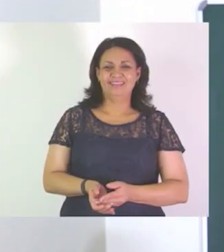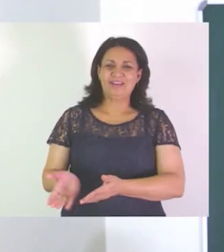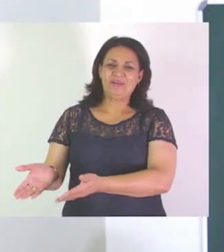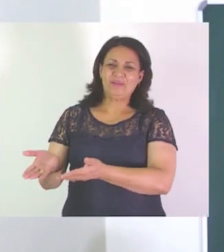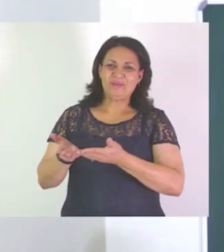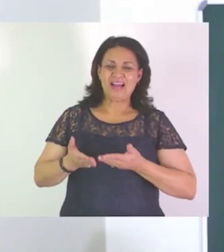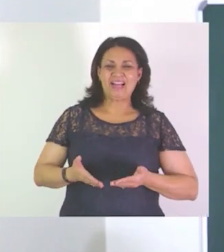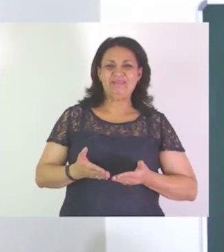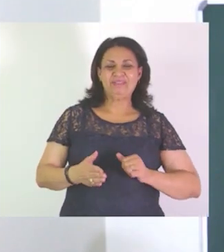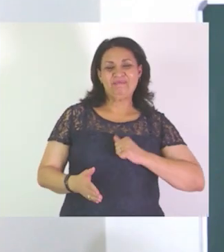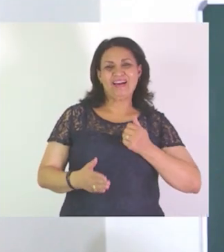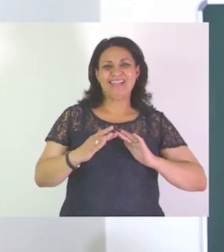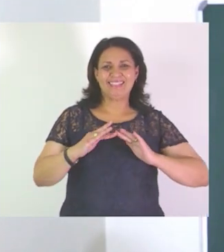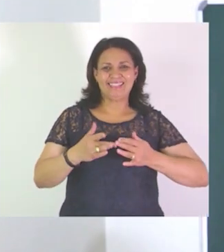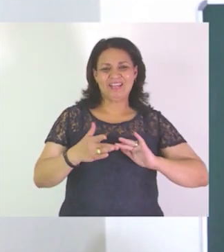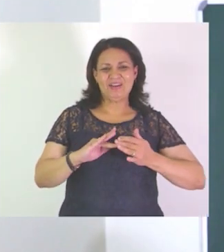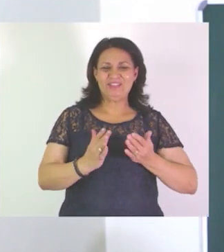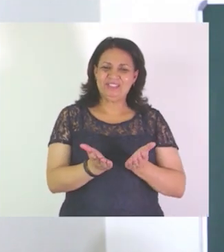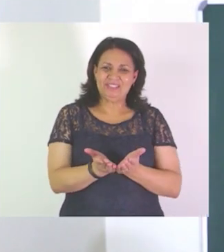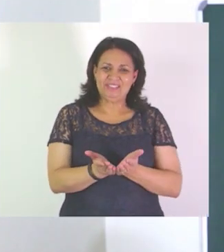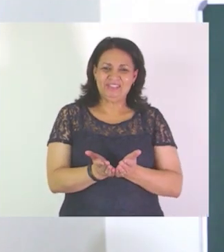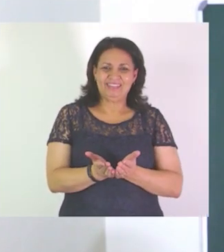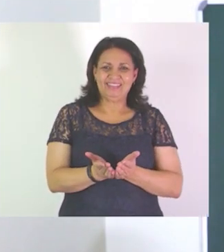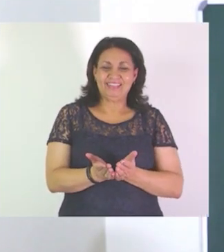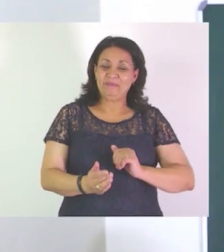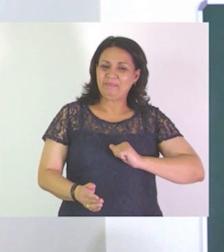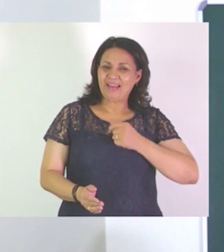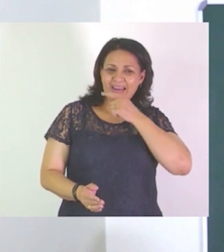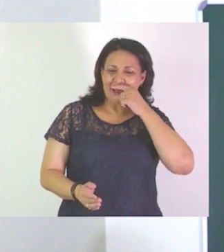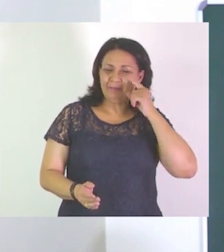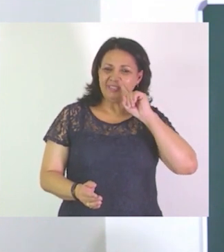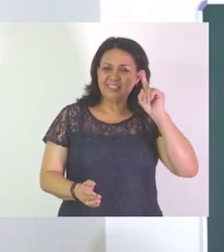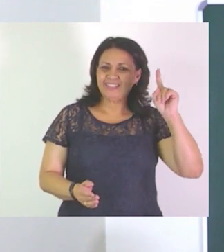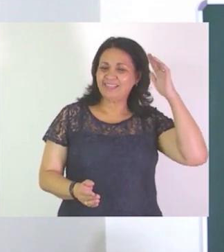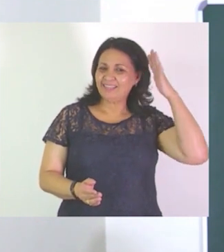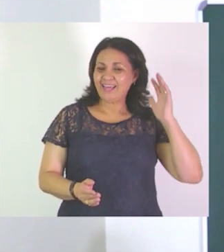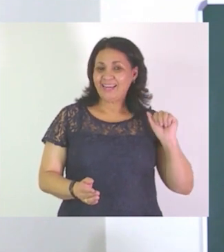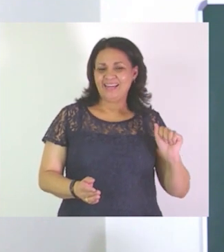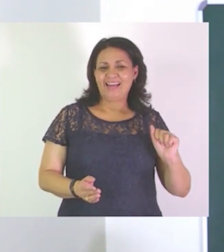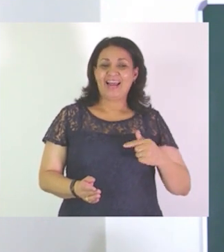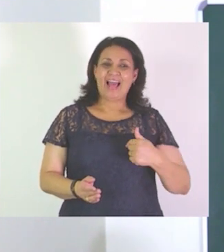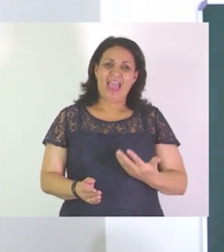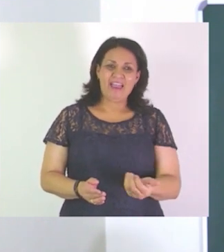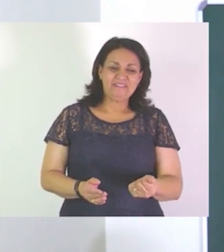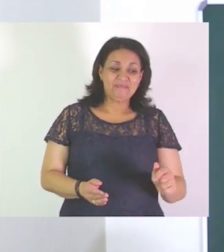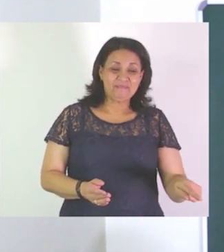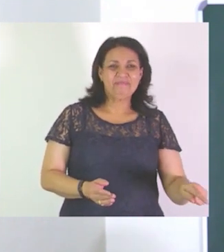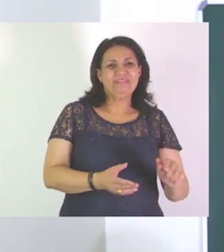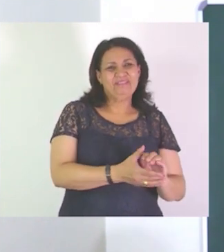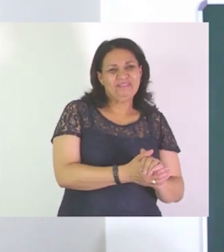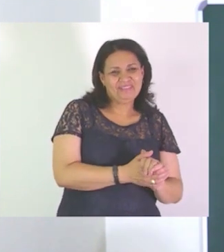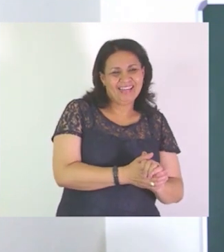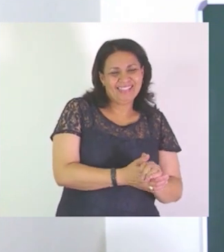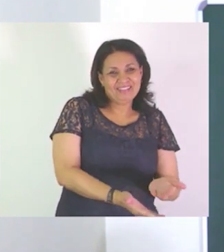Welcome to My Zone Online School. My name is Teacher Mutsa and I have my friend here who's going to help